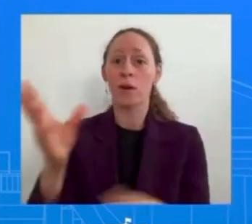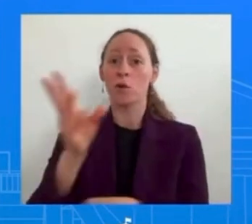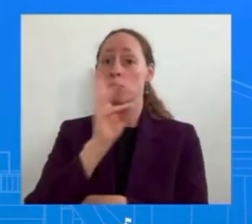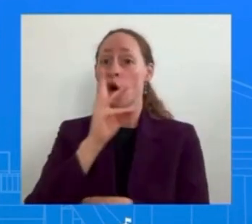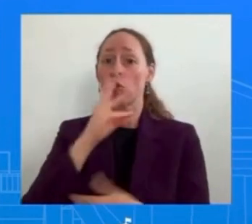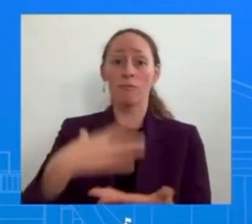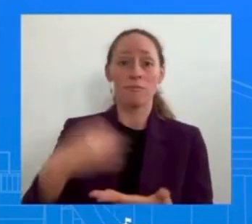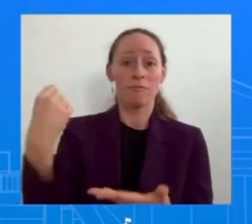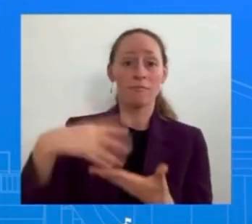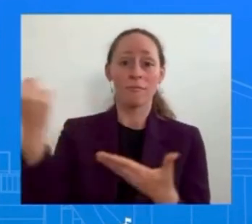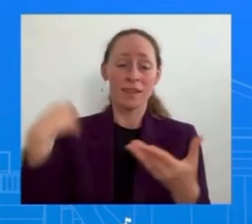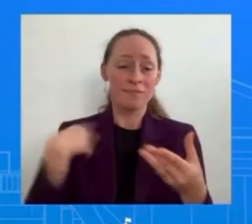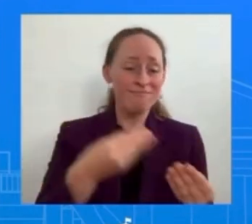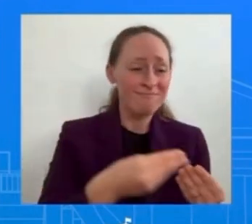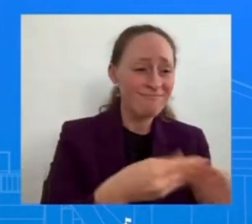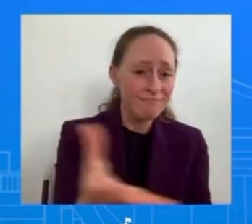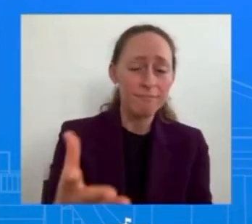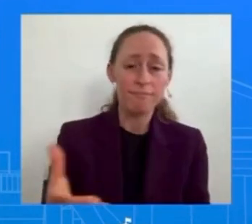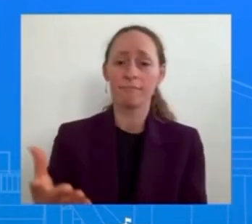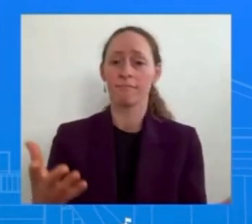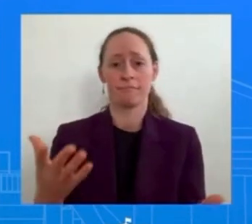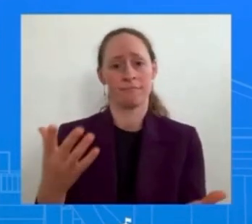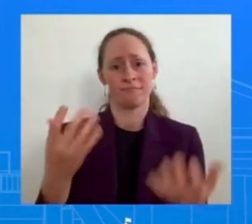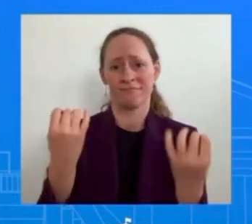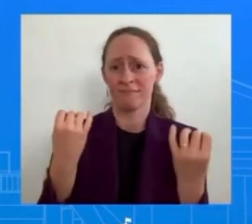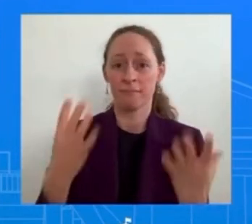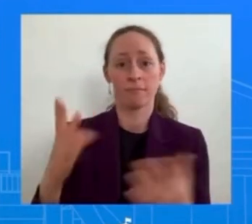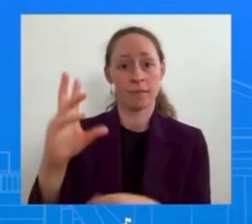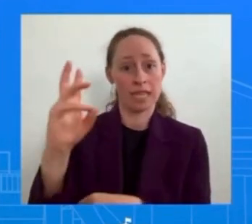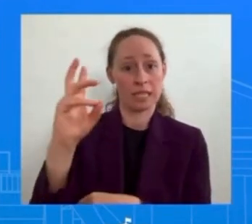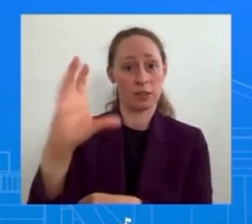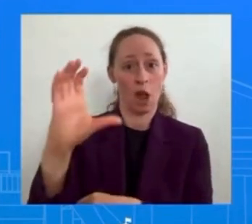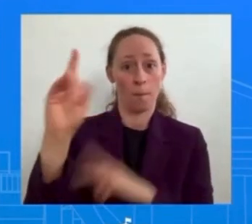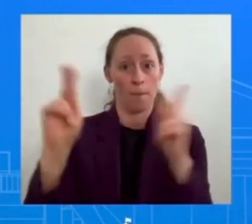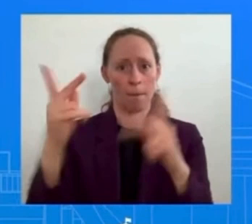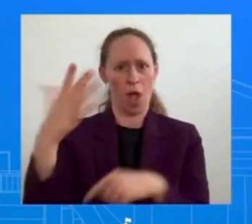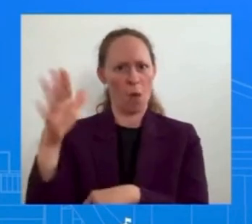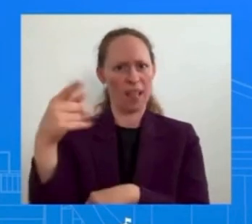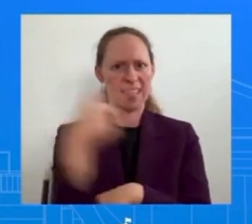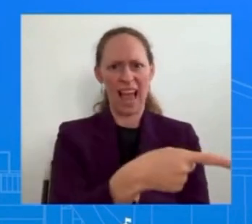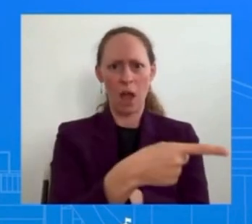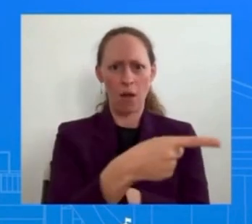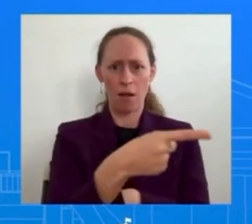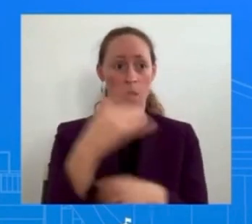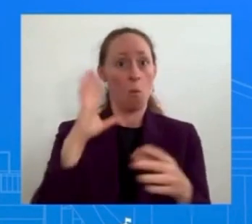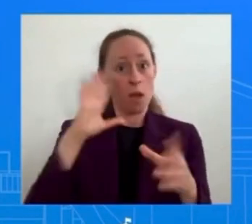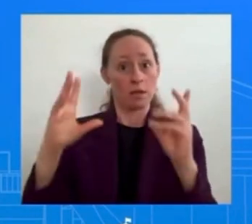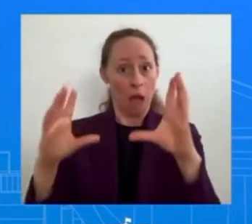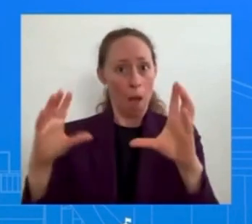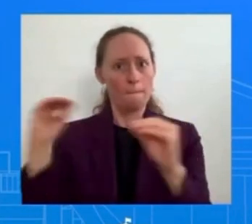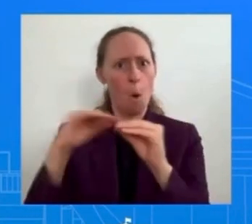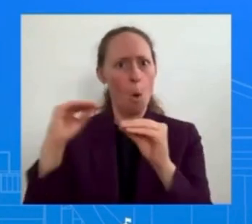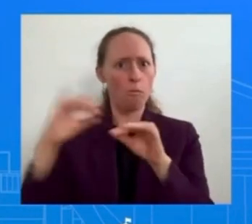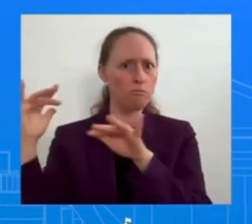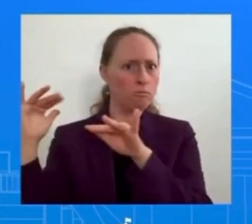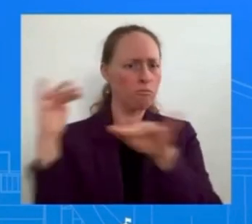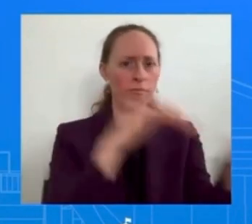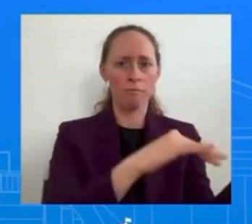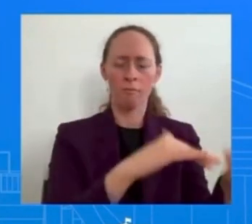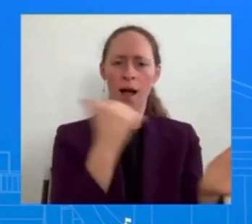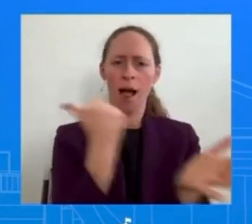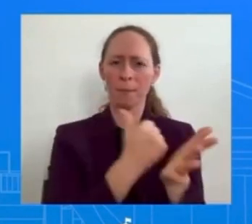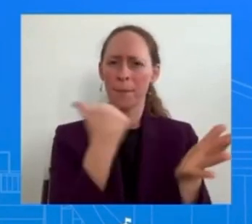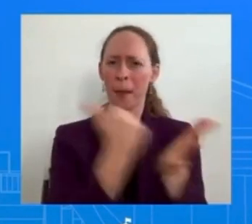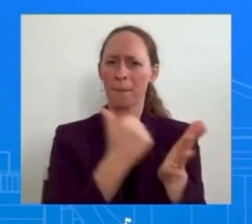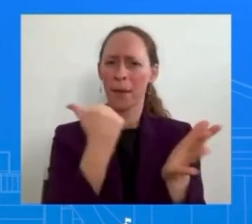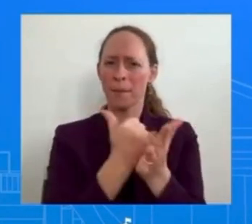600 already on the island. We have given out $2.3 million in assistance to families, and we have approved over